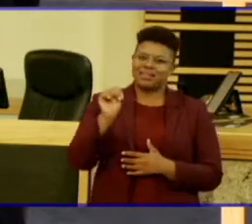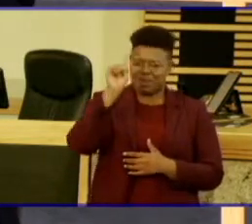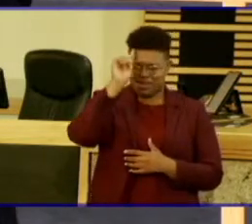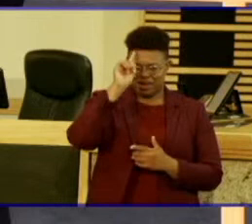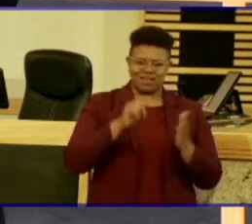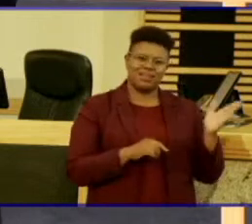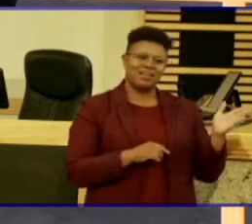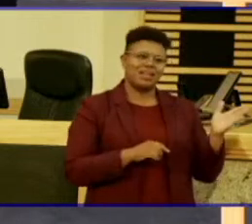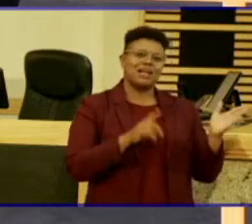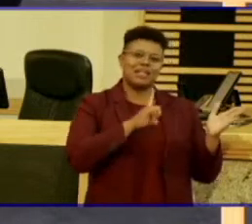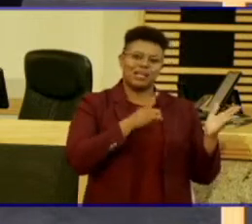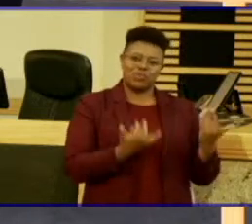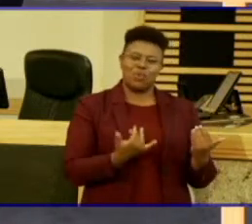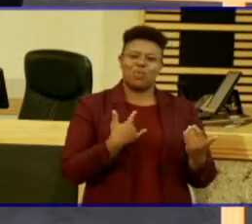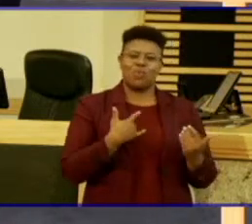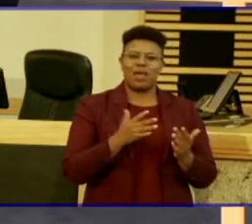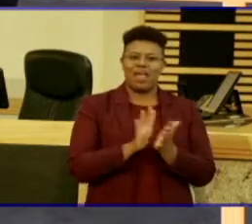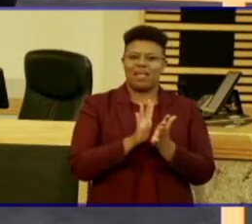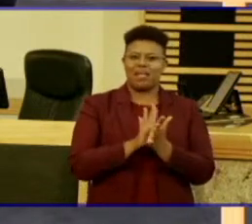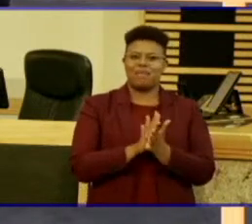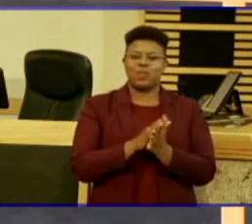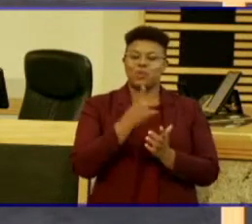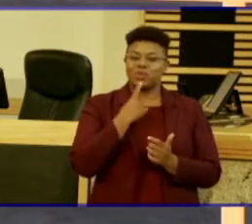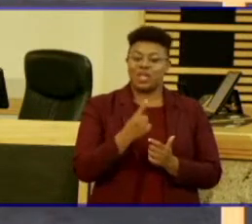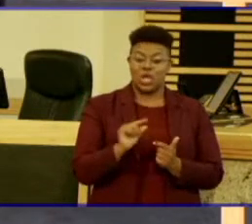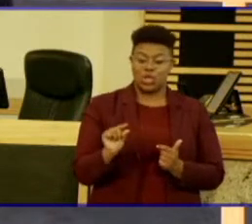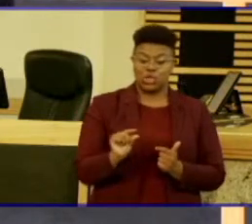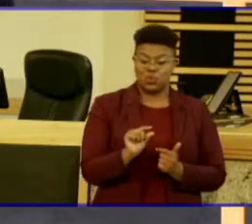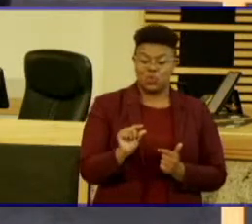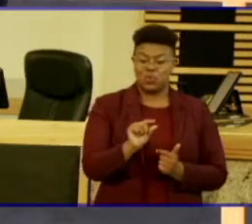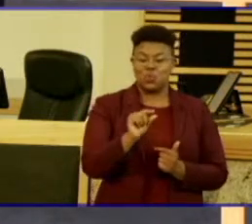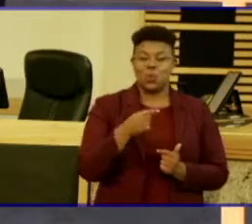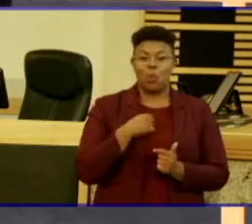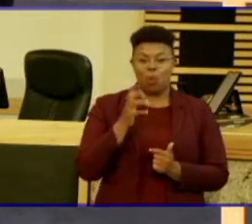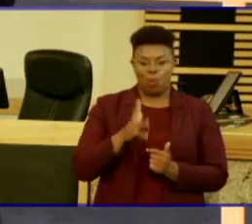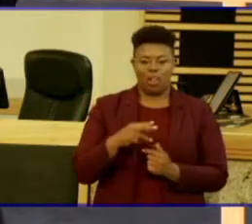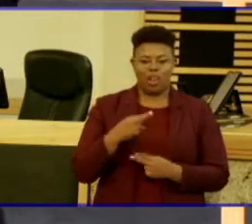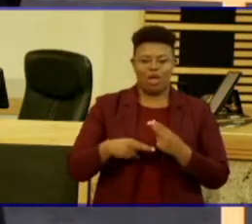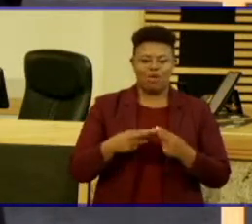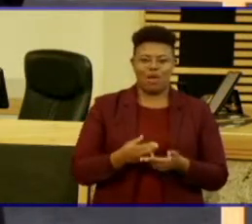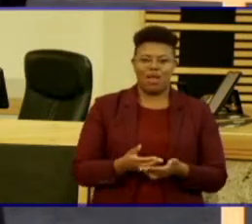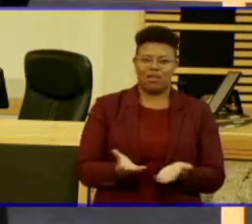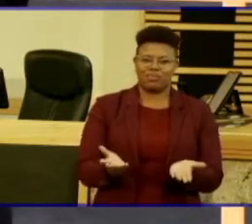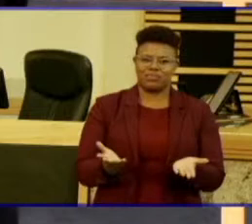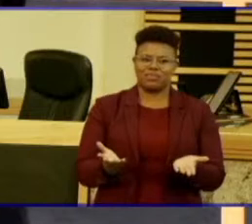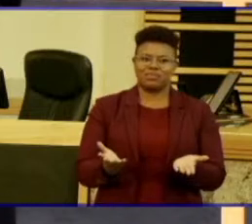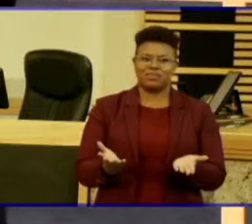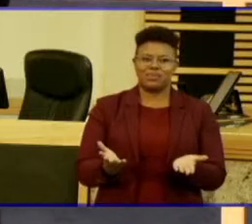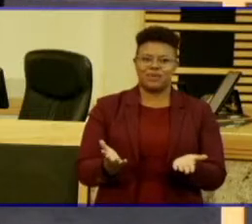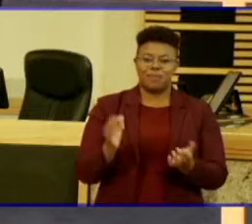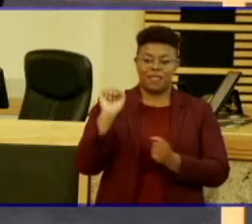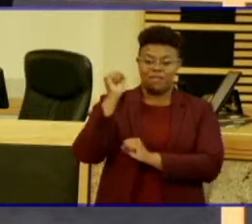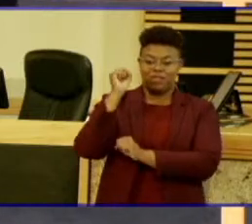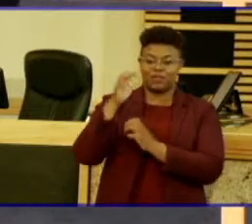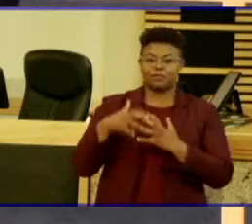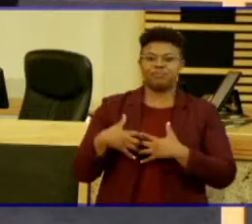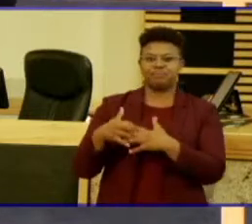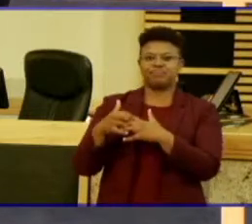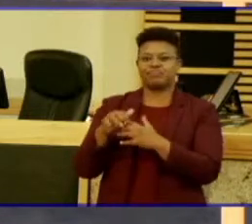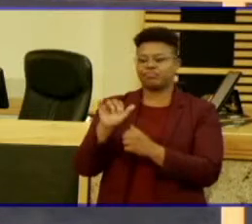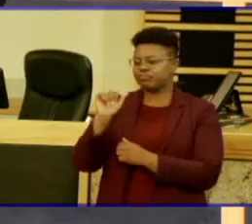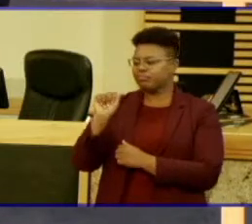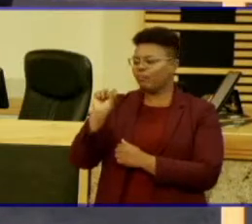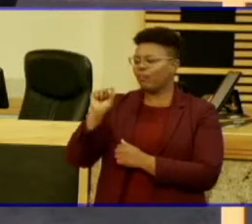That's why we're happy that soon we will be actually rolling out in the factory of Aspen,